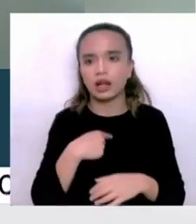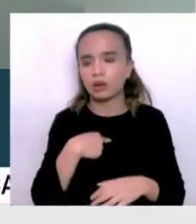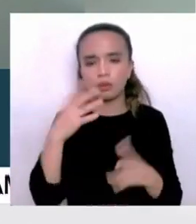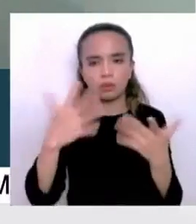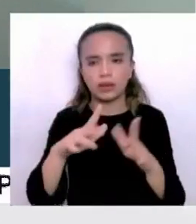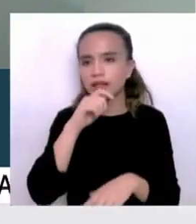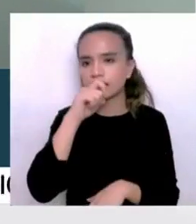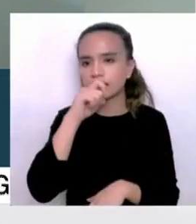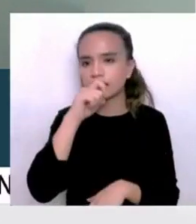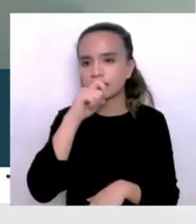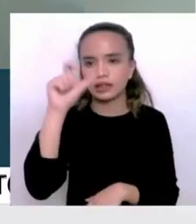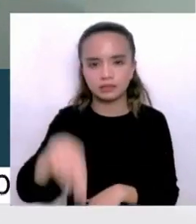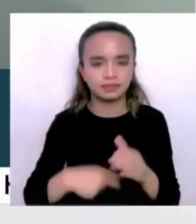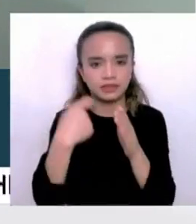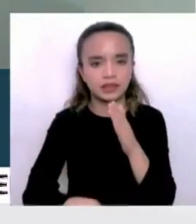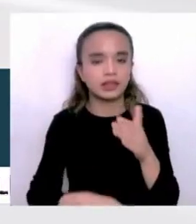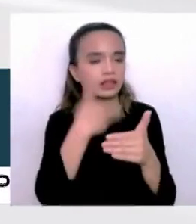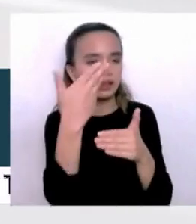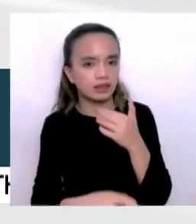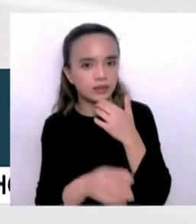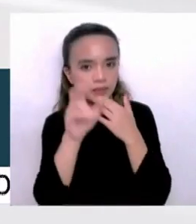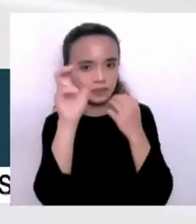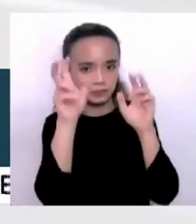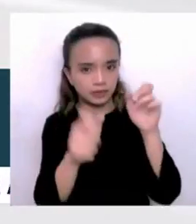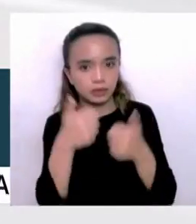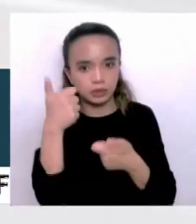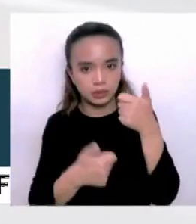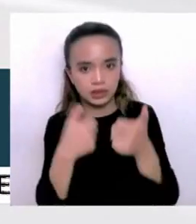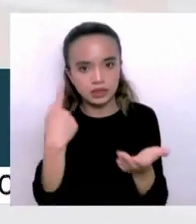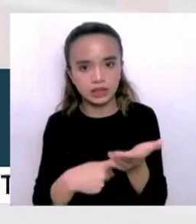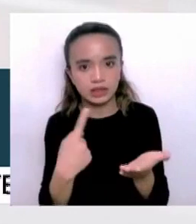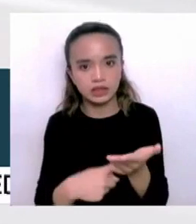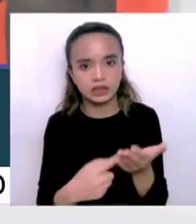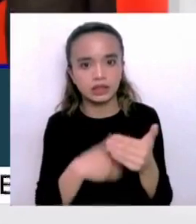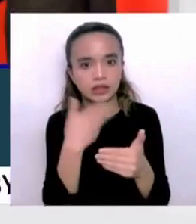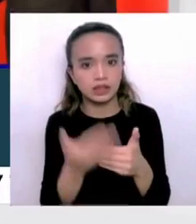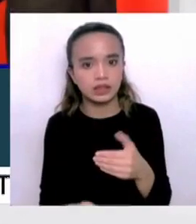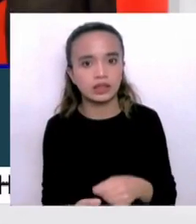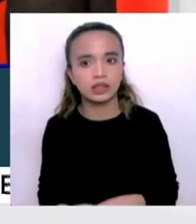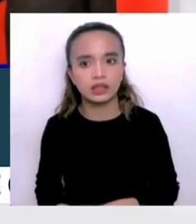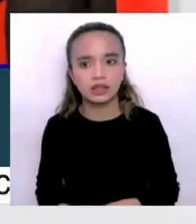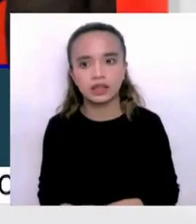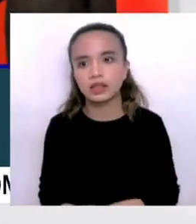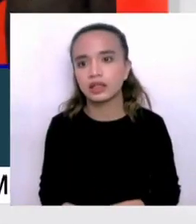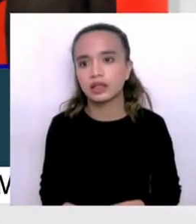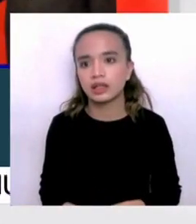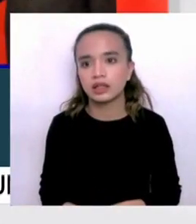wealth tax. Let's go to the next topic. Which topic do you want to discuss next? Well,